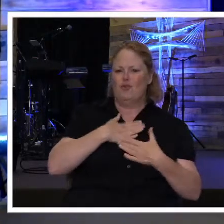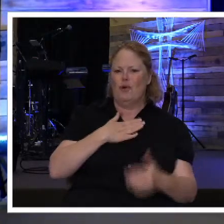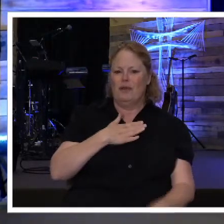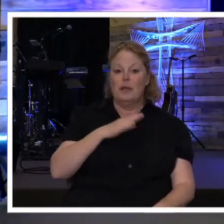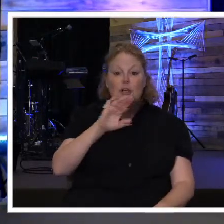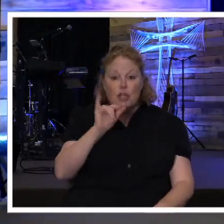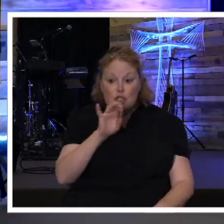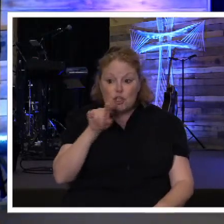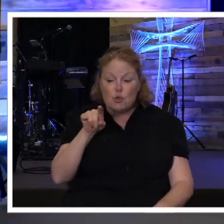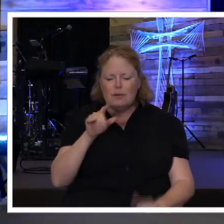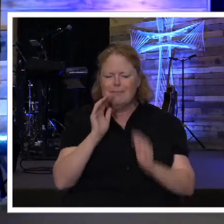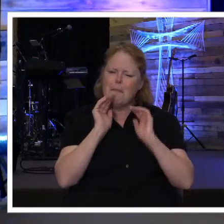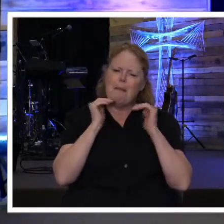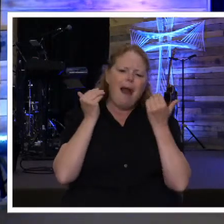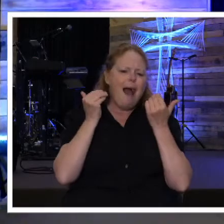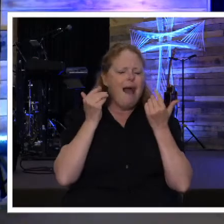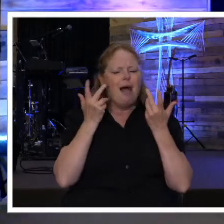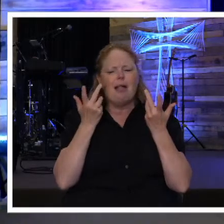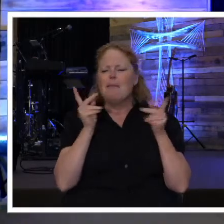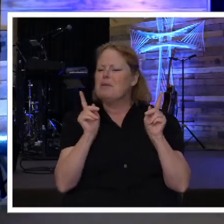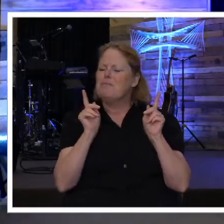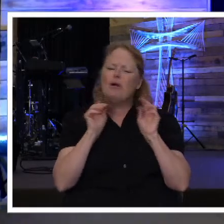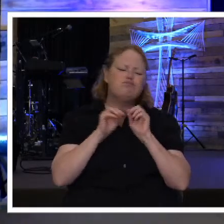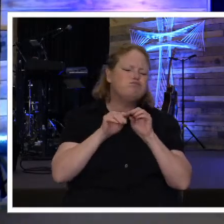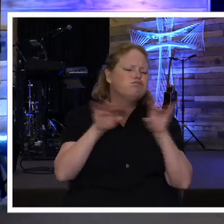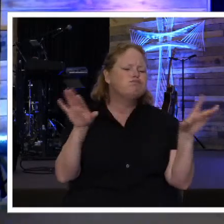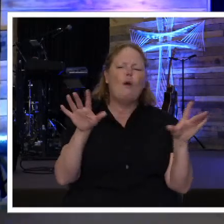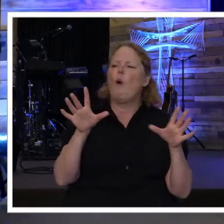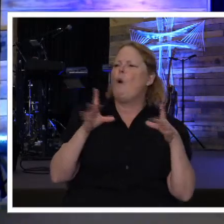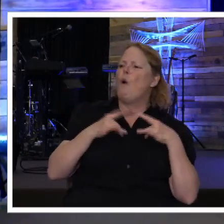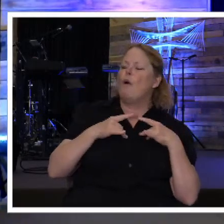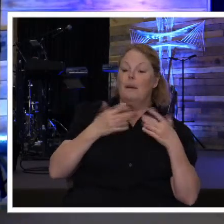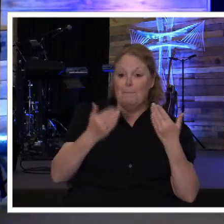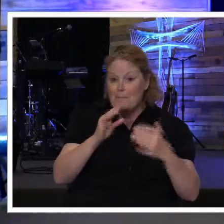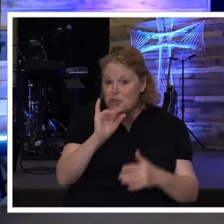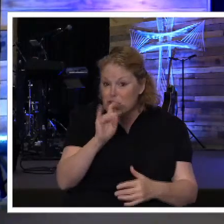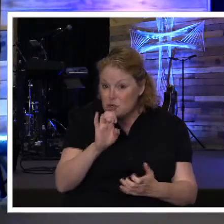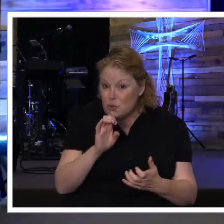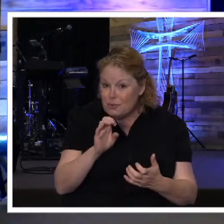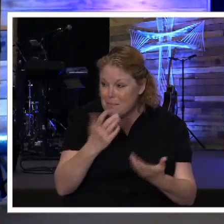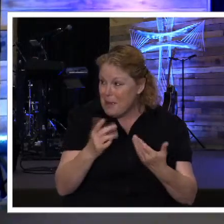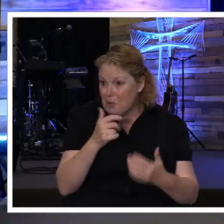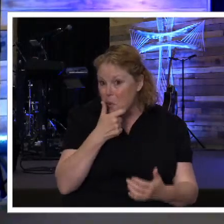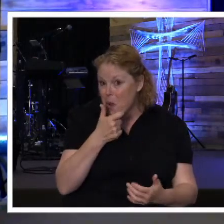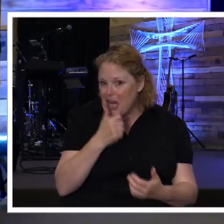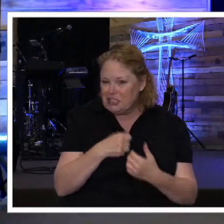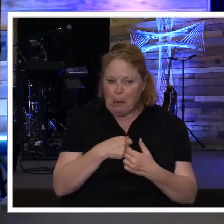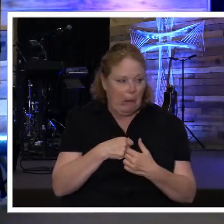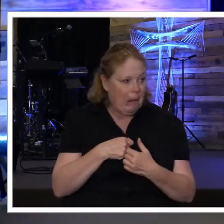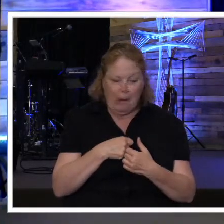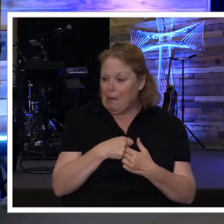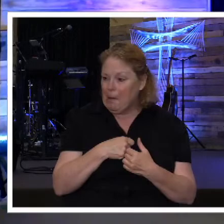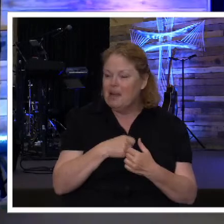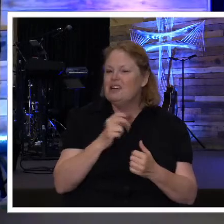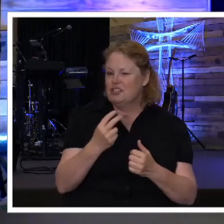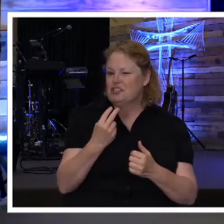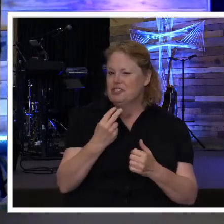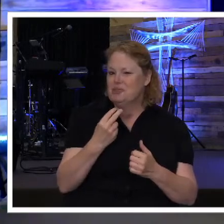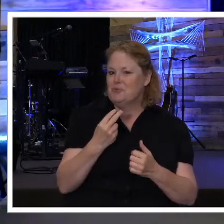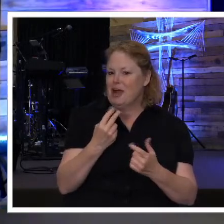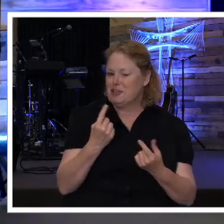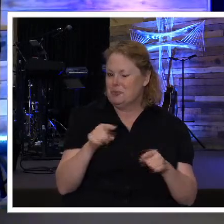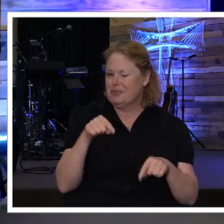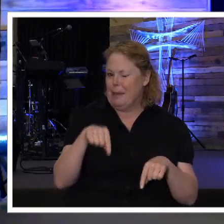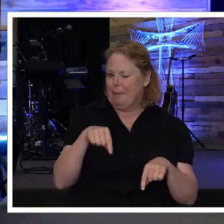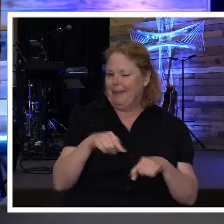smile for life is infectious, and June may even be watching today, so I'm very careful what I say because she keeps track of the things that are